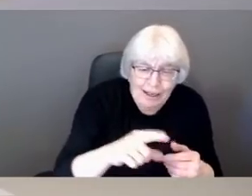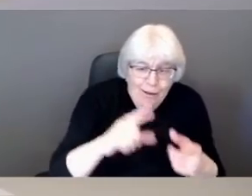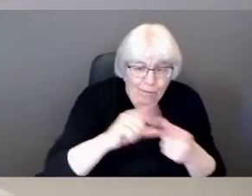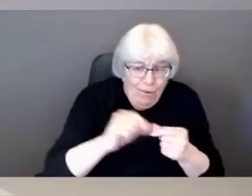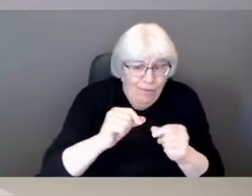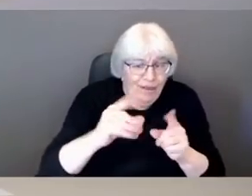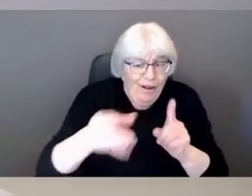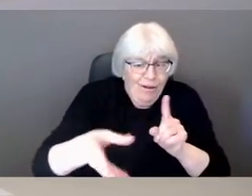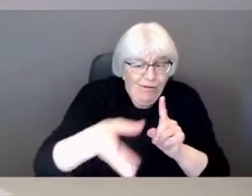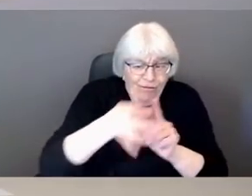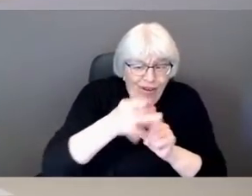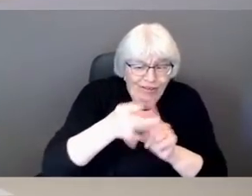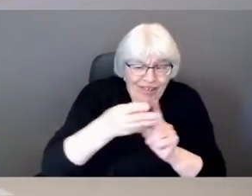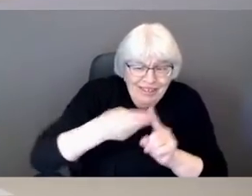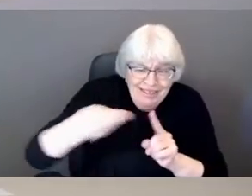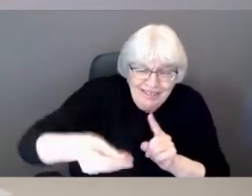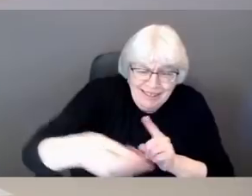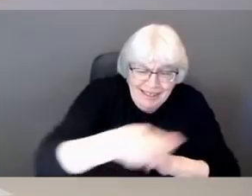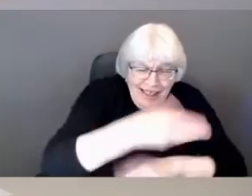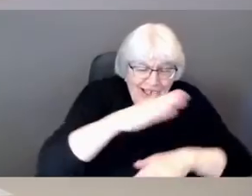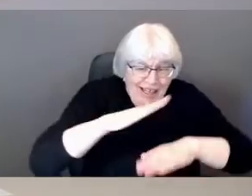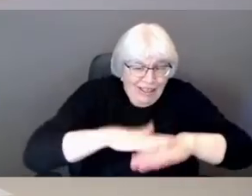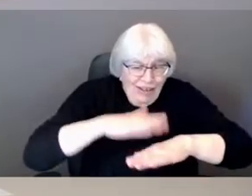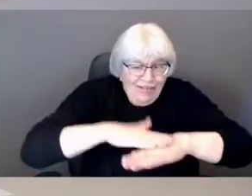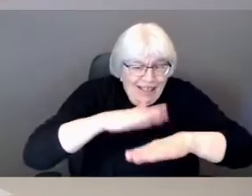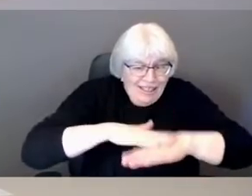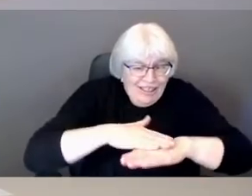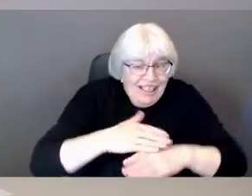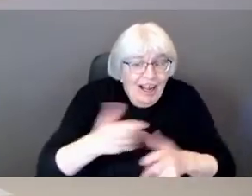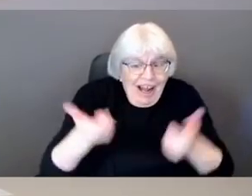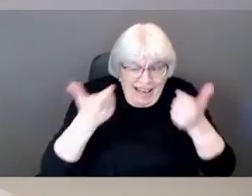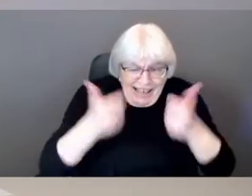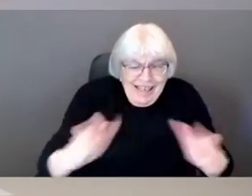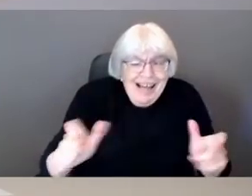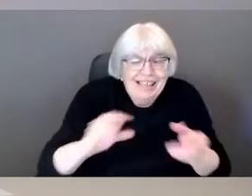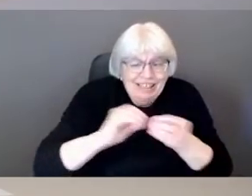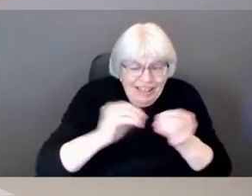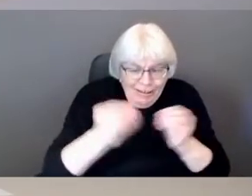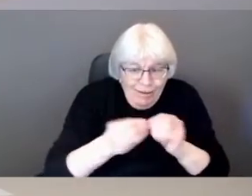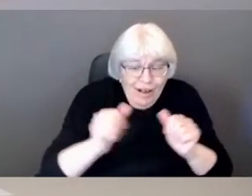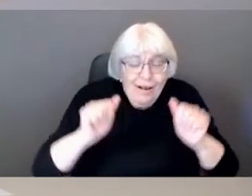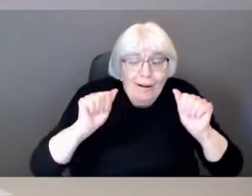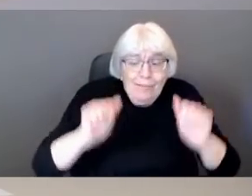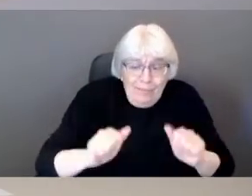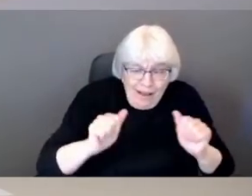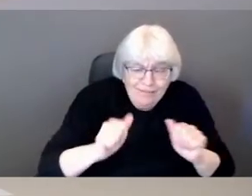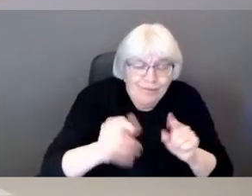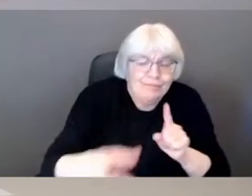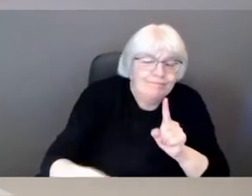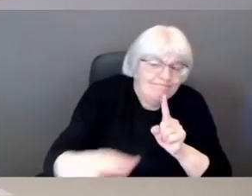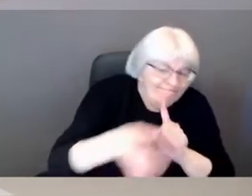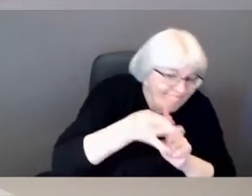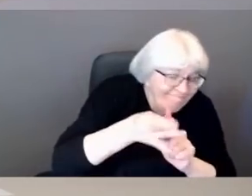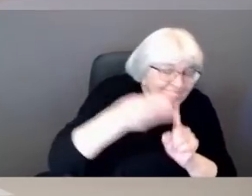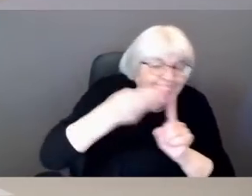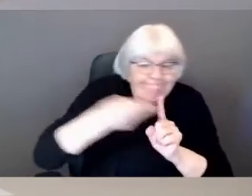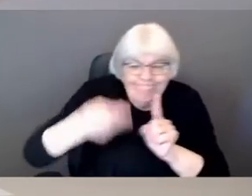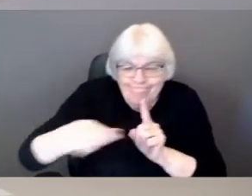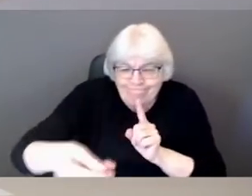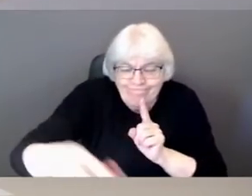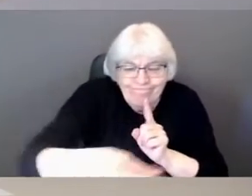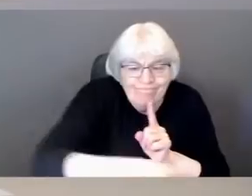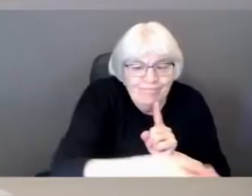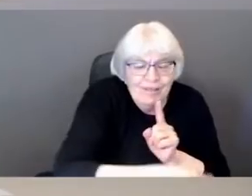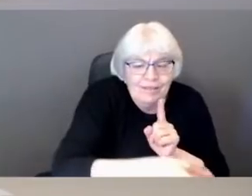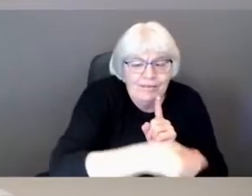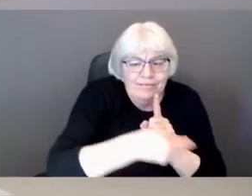large number of those, and I'm wondering, now that there's a requirement to say be vaccinated to fly, for instance, some provinces